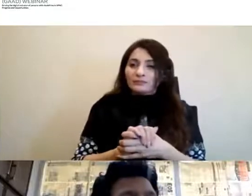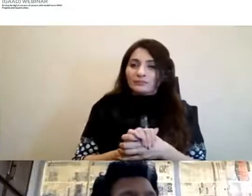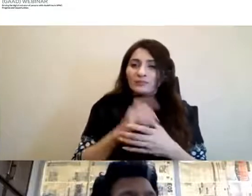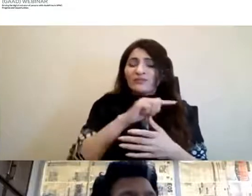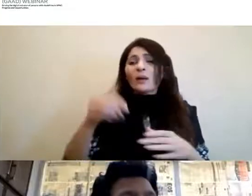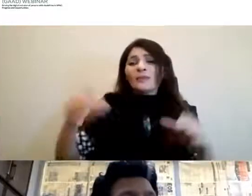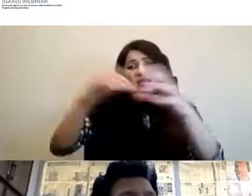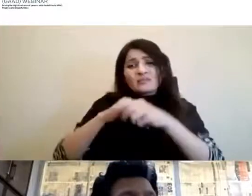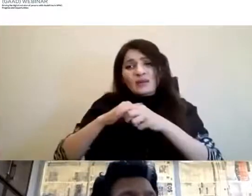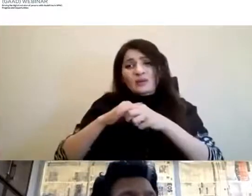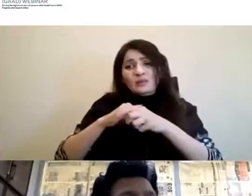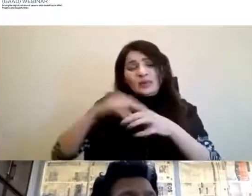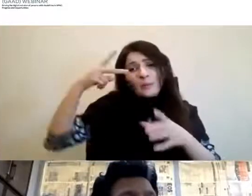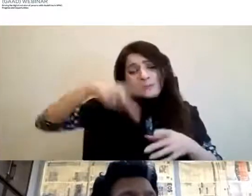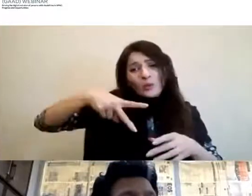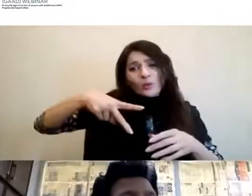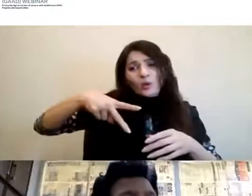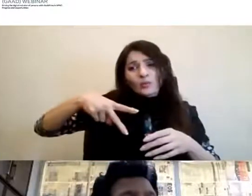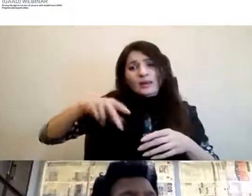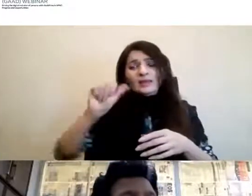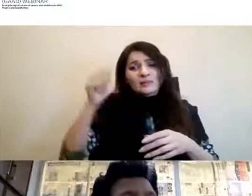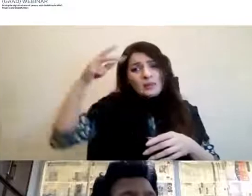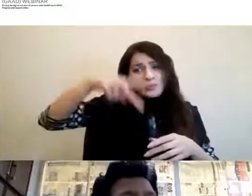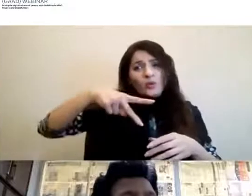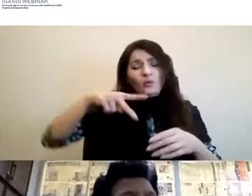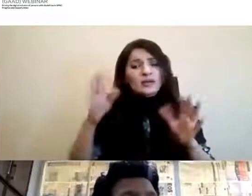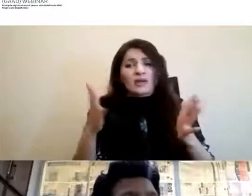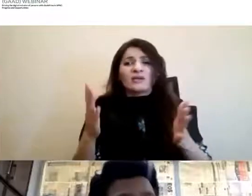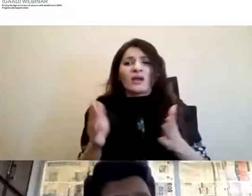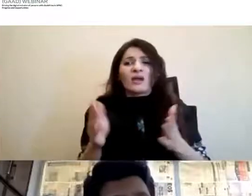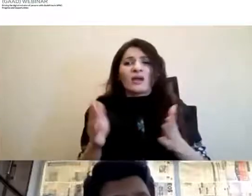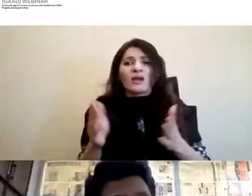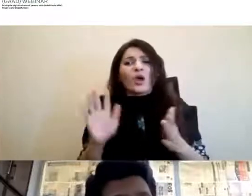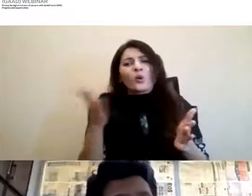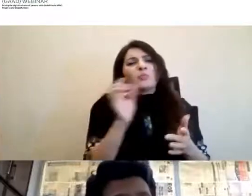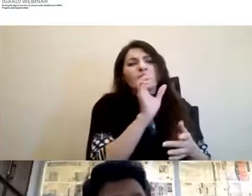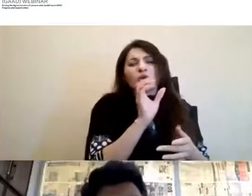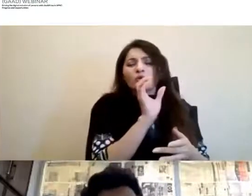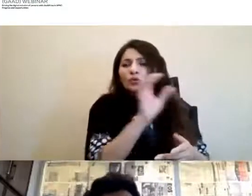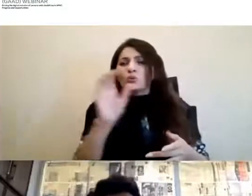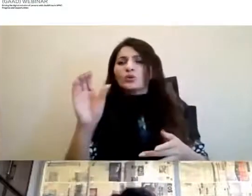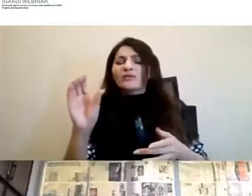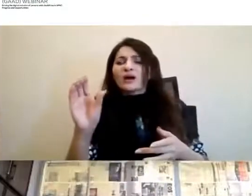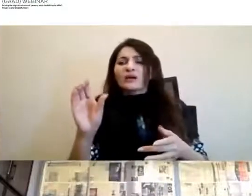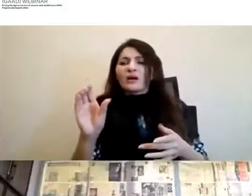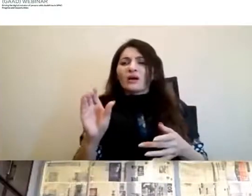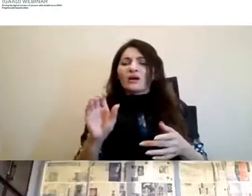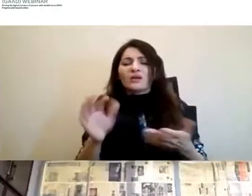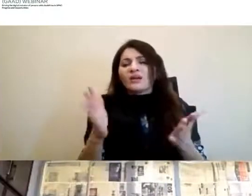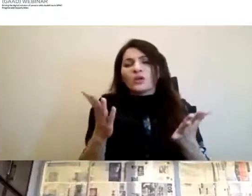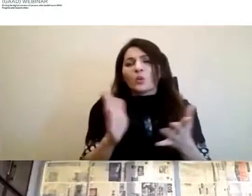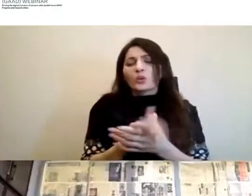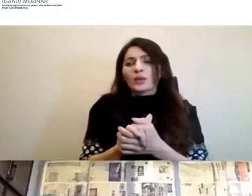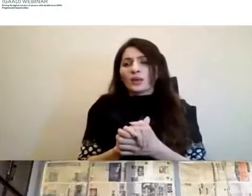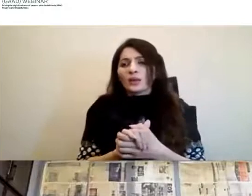accessibility procurement toolkits or tools or any training or awareness. That's why many products where